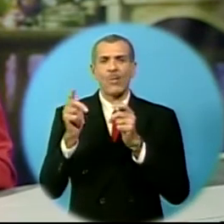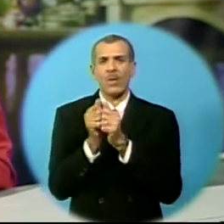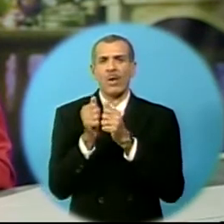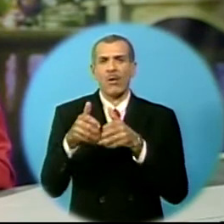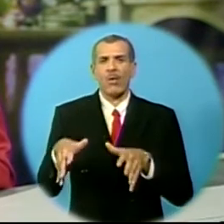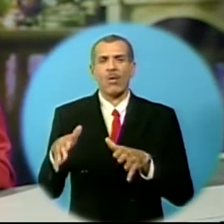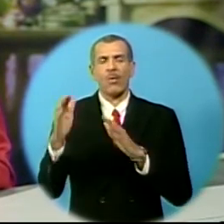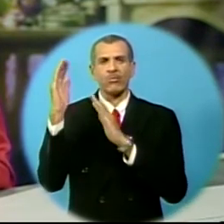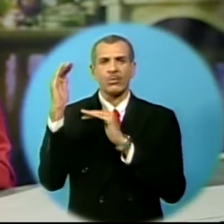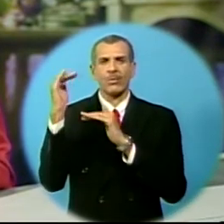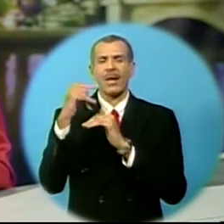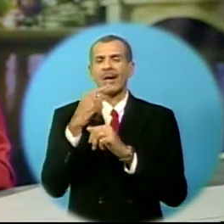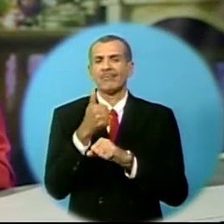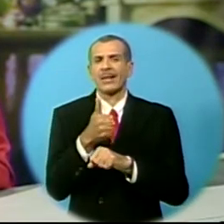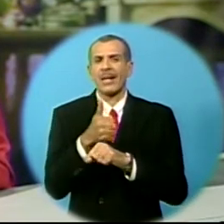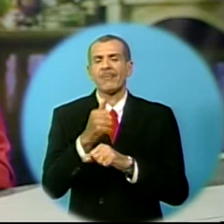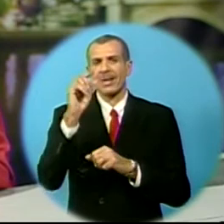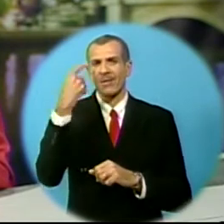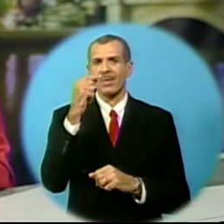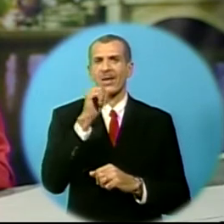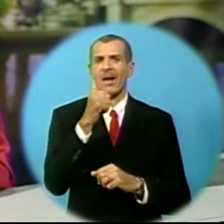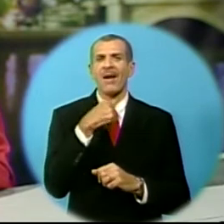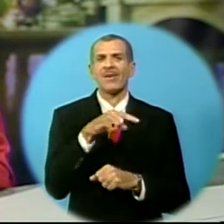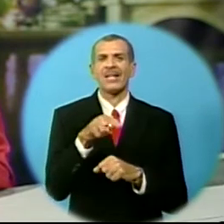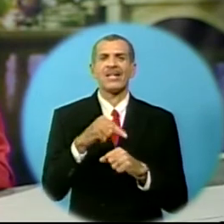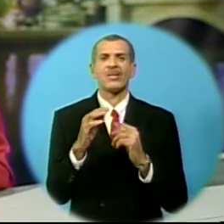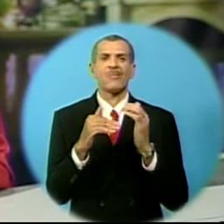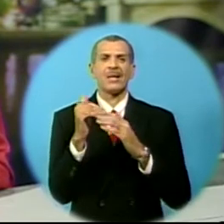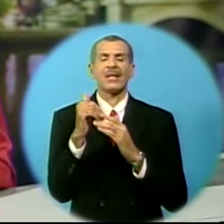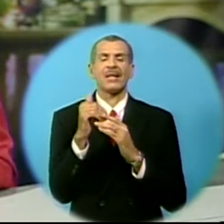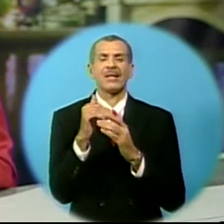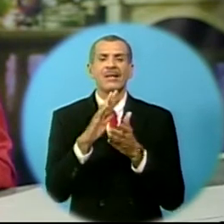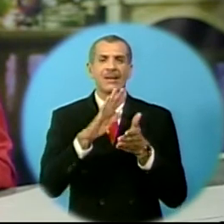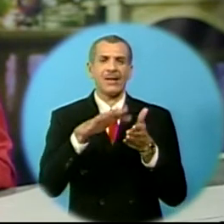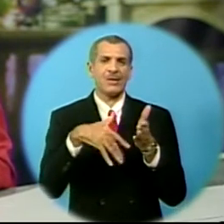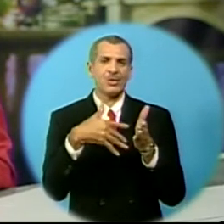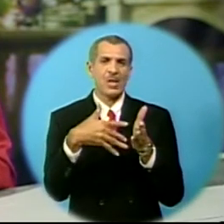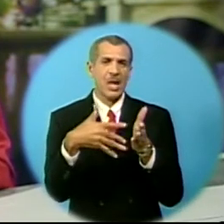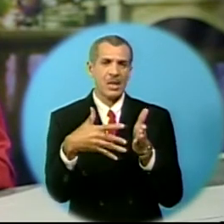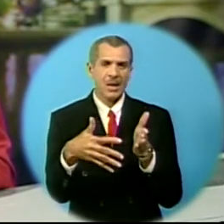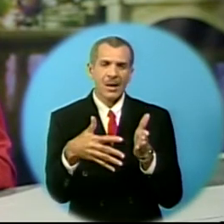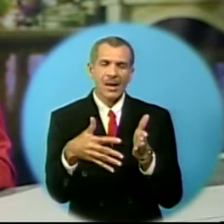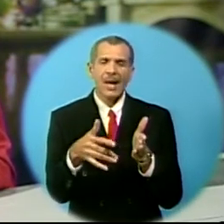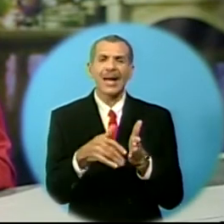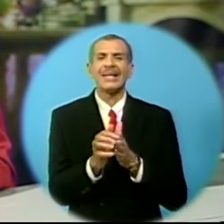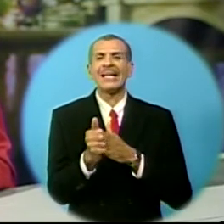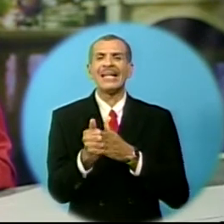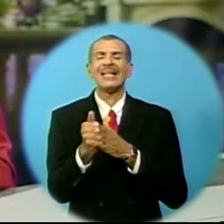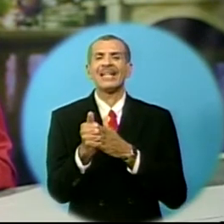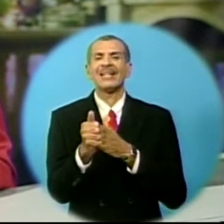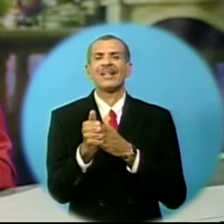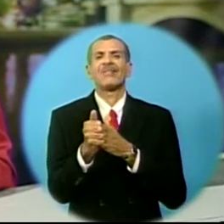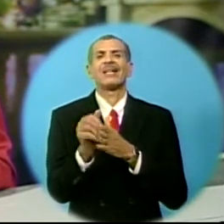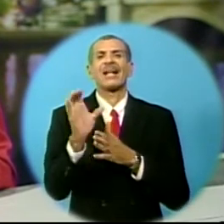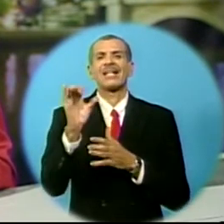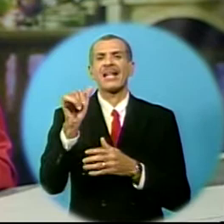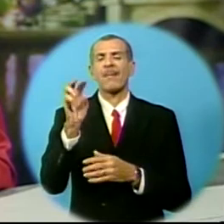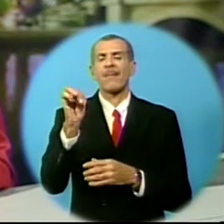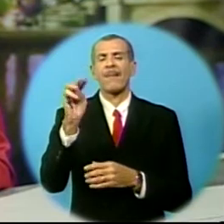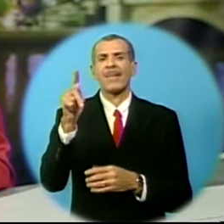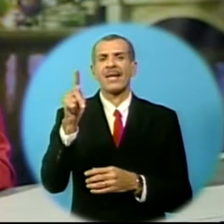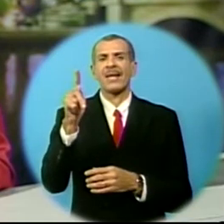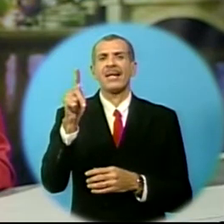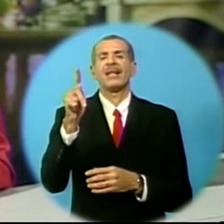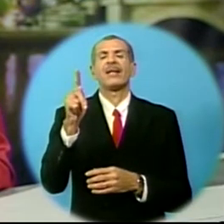he has accused the government of not having a nation-building agenda. Leader of the Clement Payne movement, David Comishong, made the